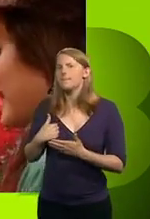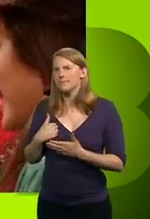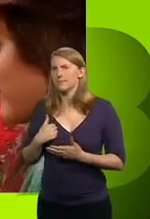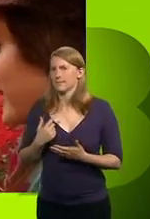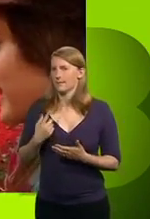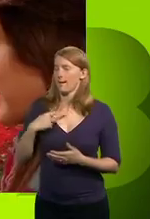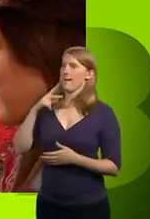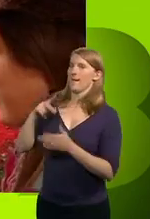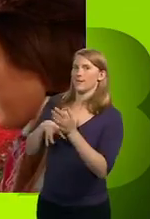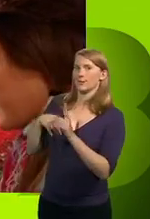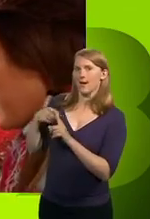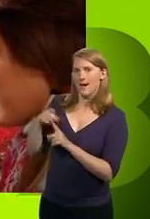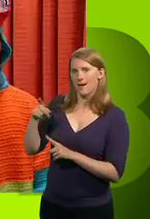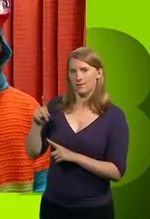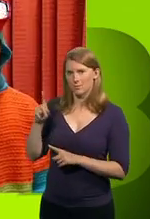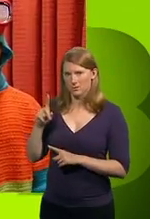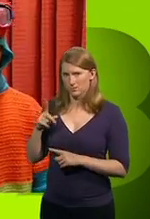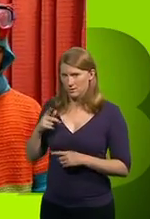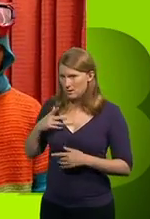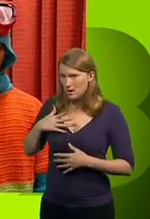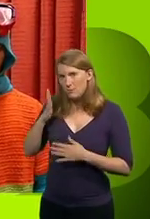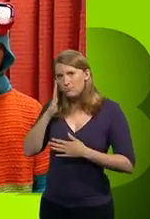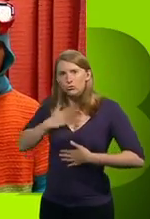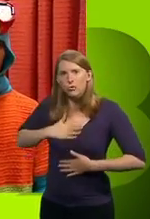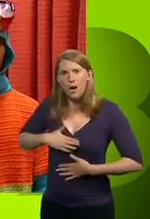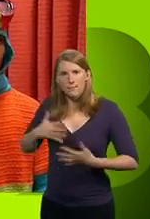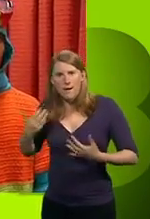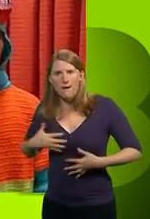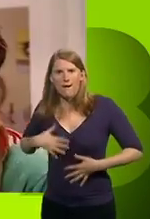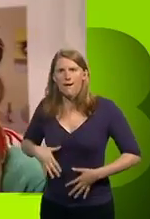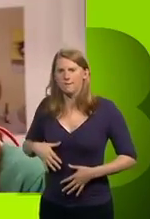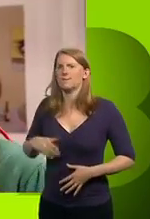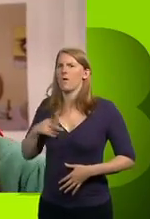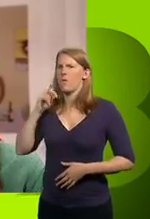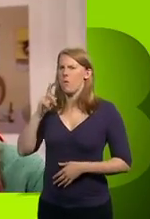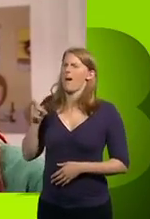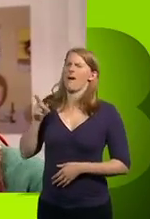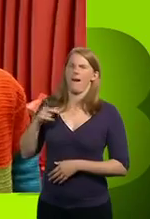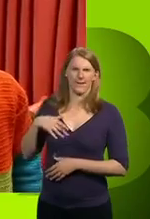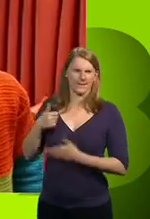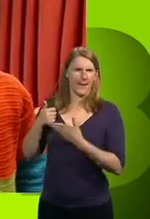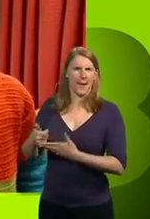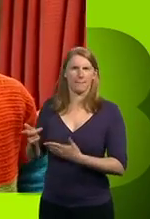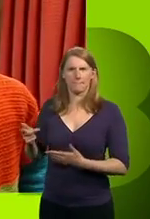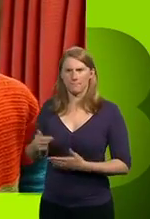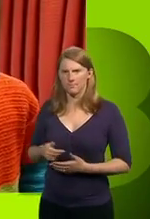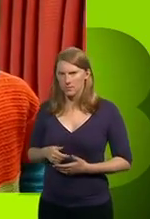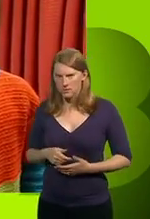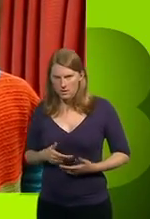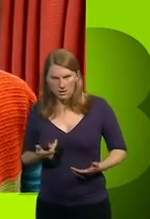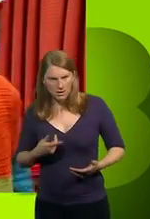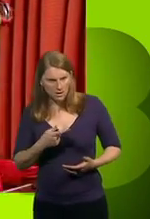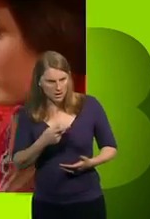Jack in town dressed in his pyjamas, jam smeared all over his face, and I thought, here's someone who needs help. You let me go out with jam on my